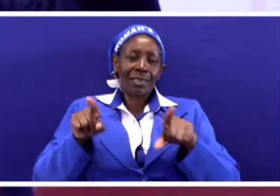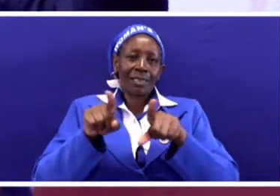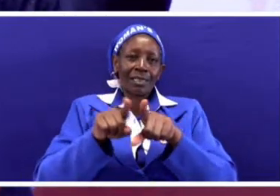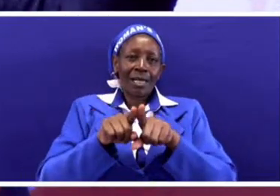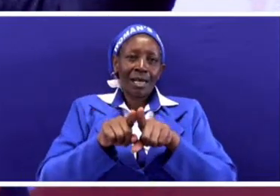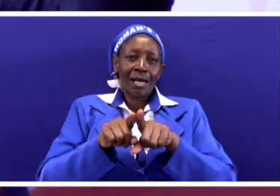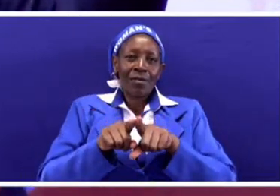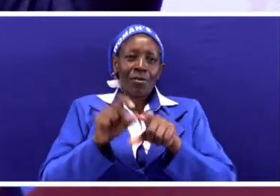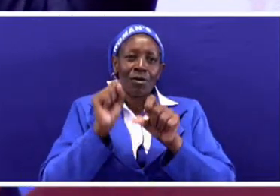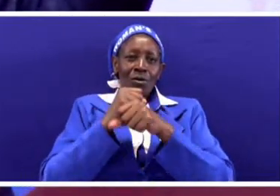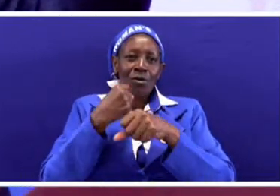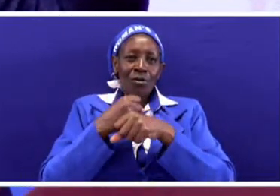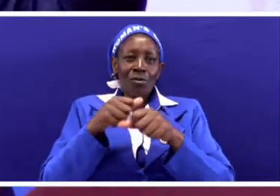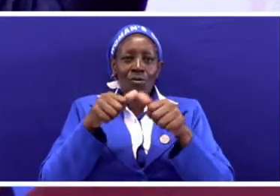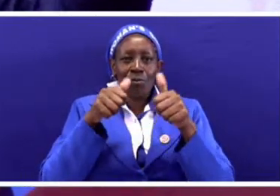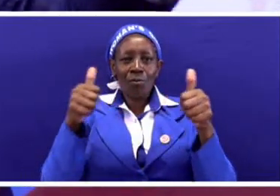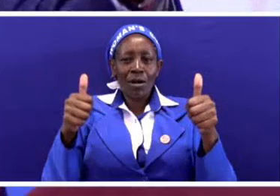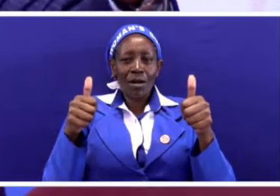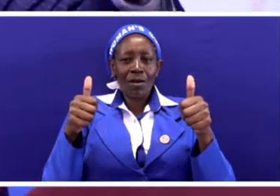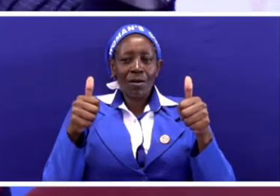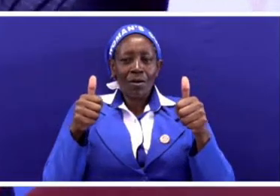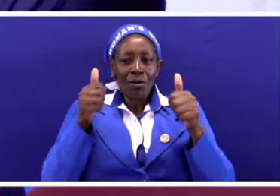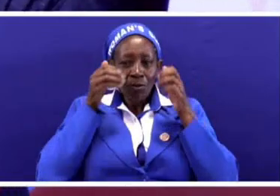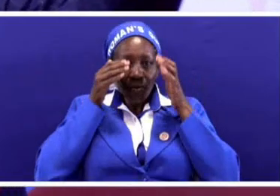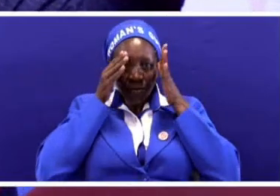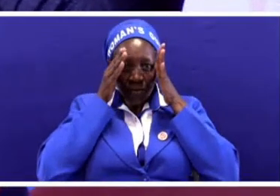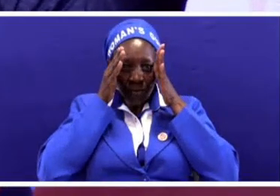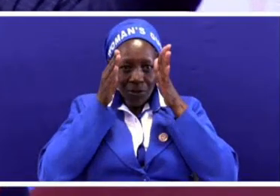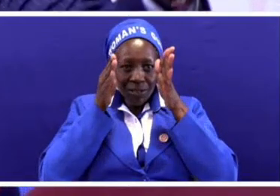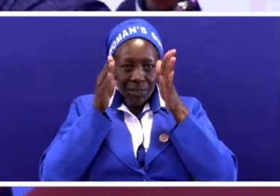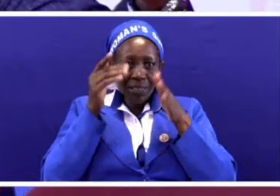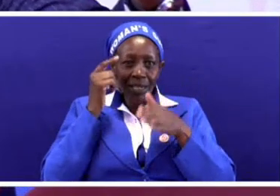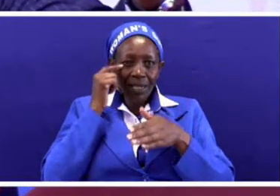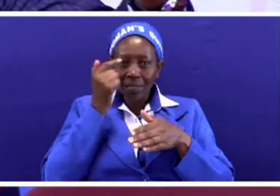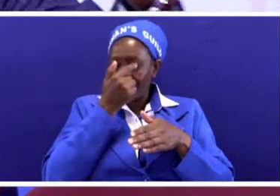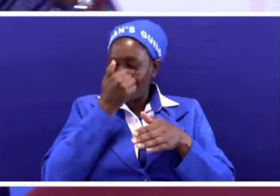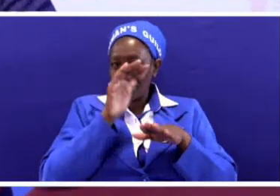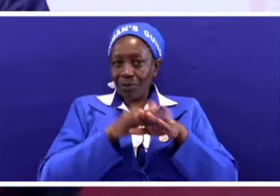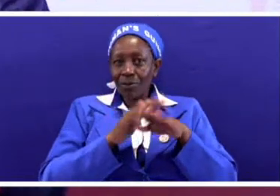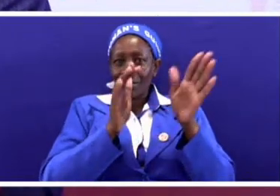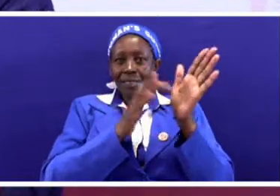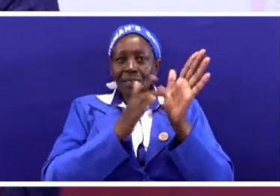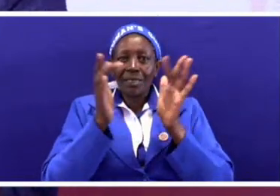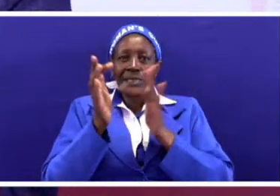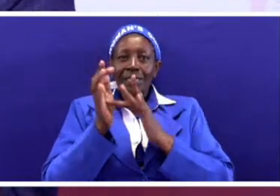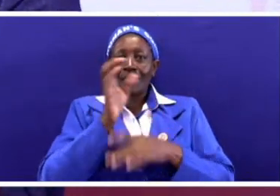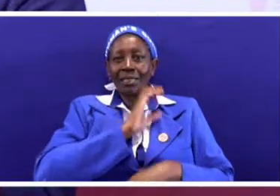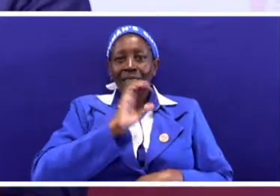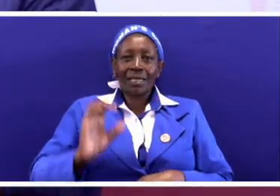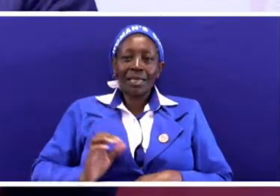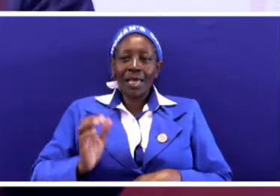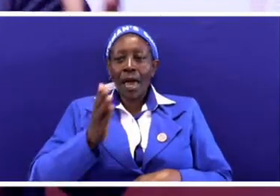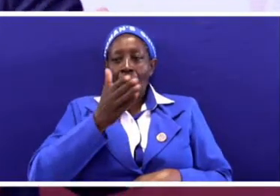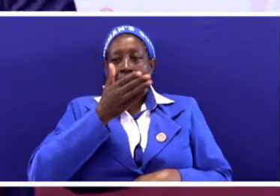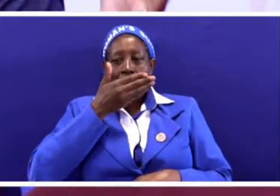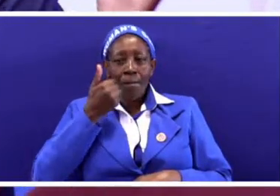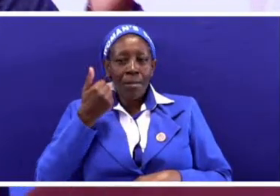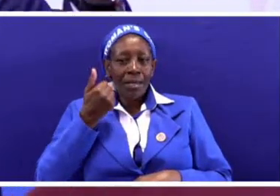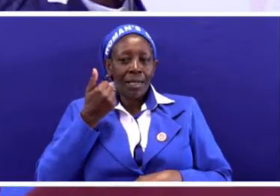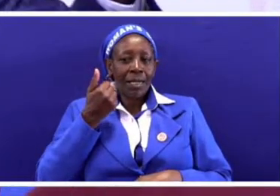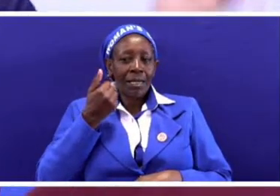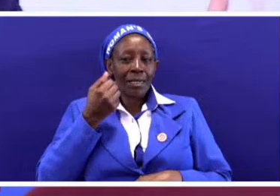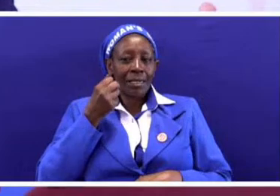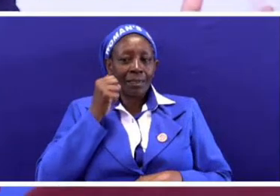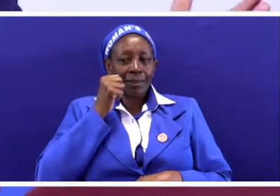do well to fix our eyes on Jesus Christ, the better Joshua. The better Joshua who